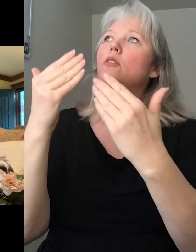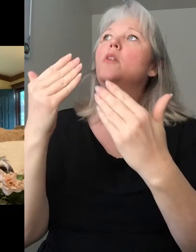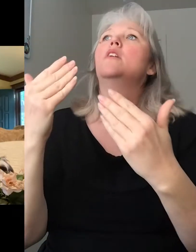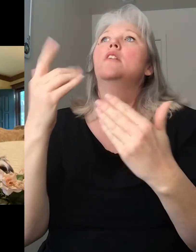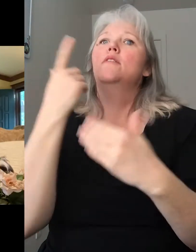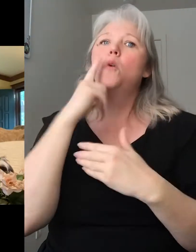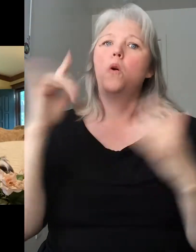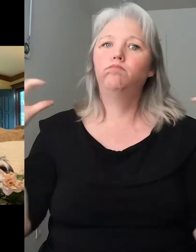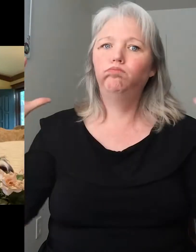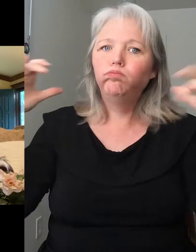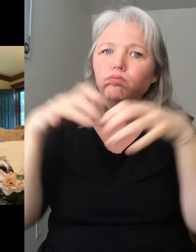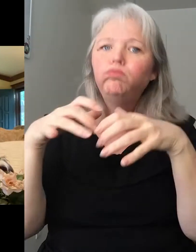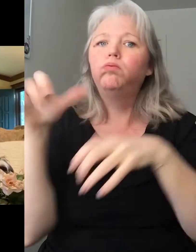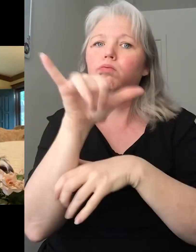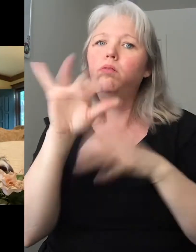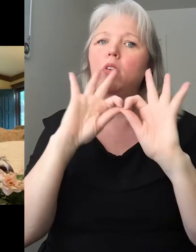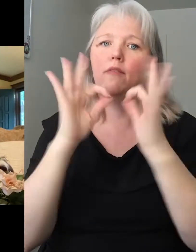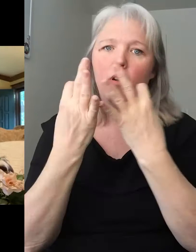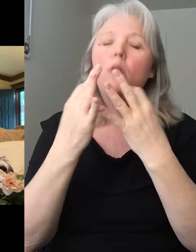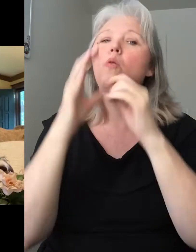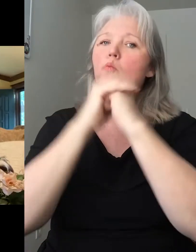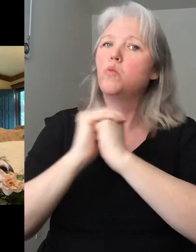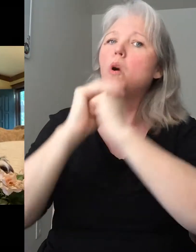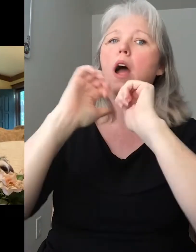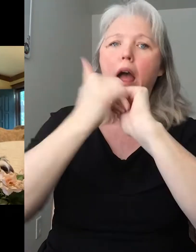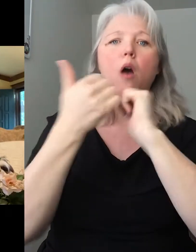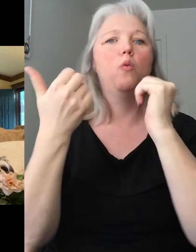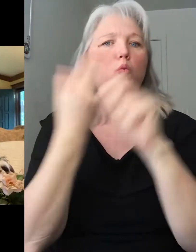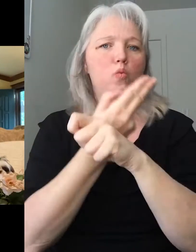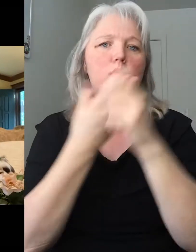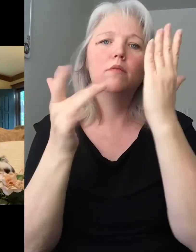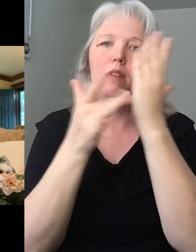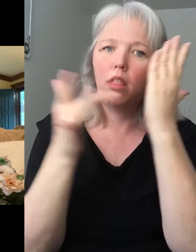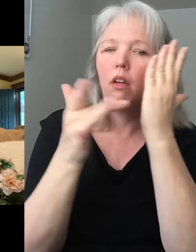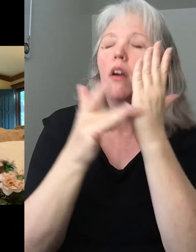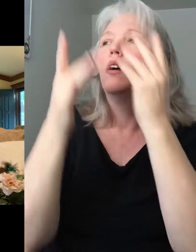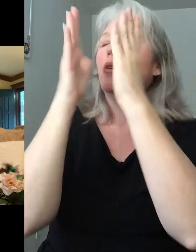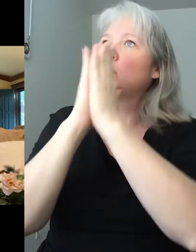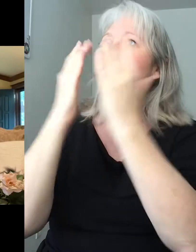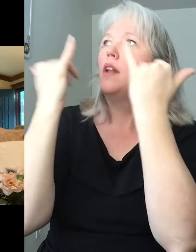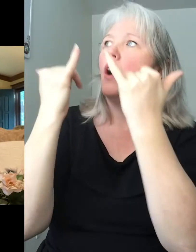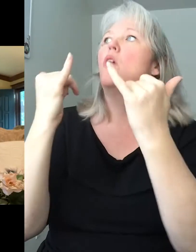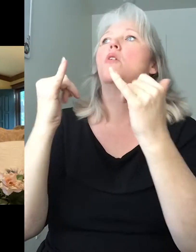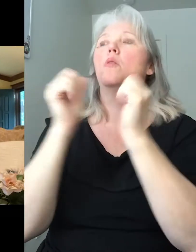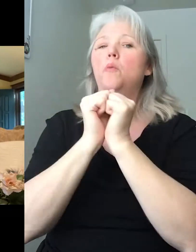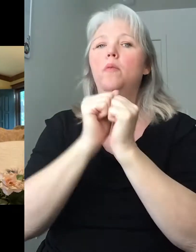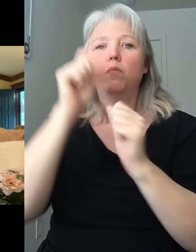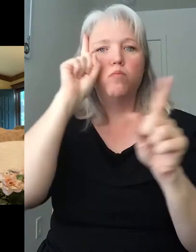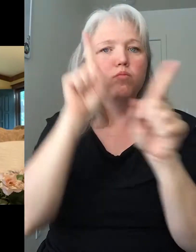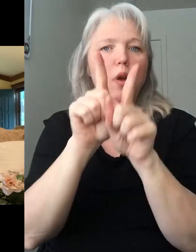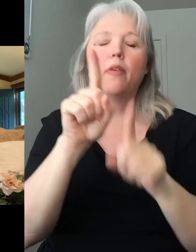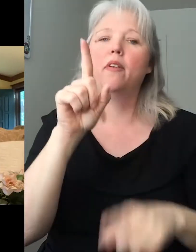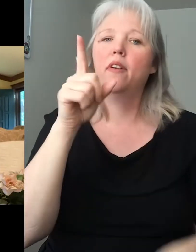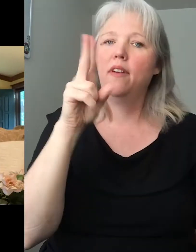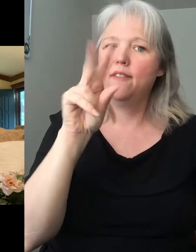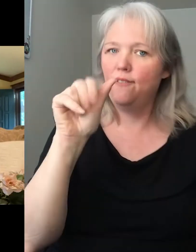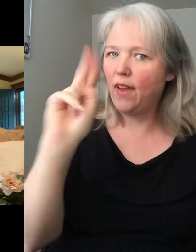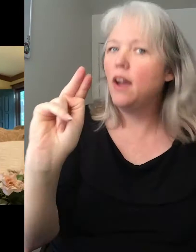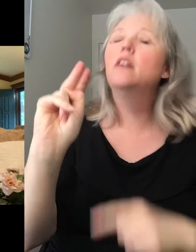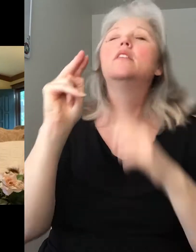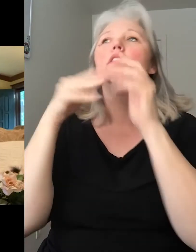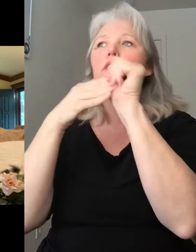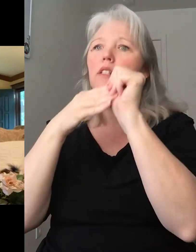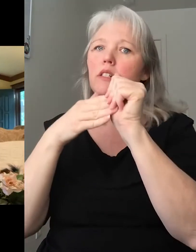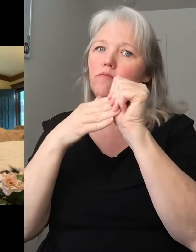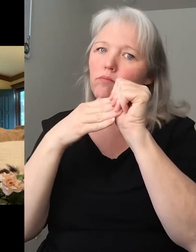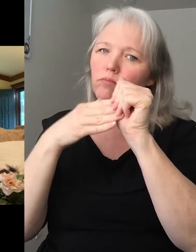as a family and to worship you through this technology. Pray now, Lord, you just be with Brother Van. Just lead God and direct him and give him the